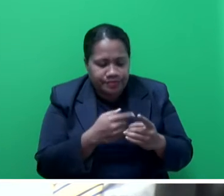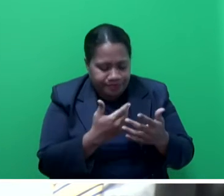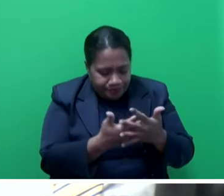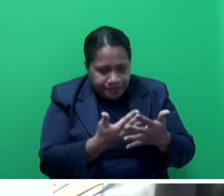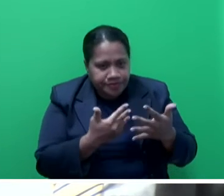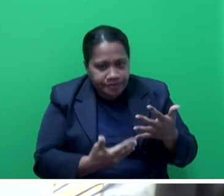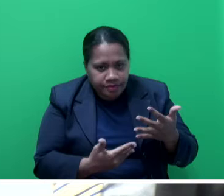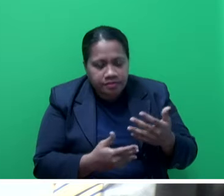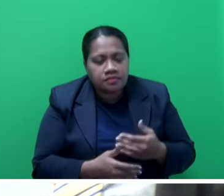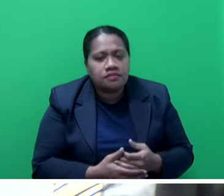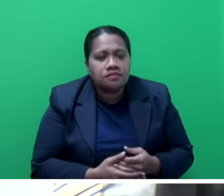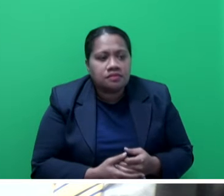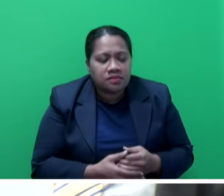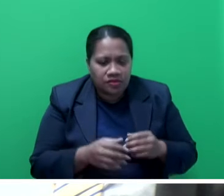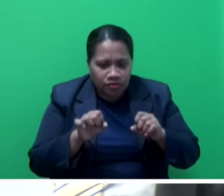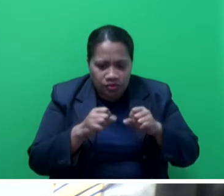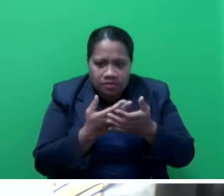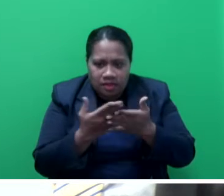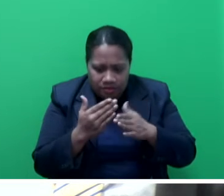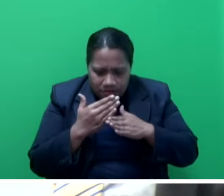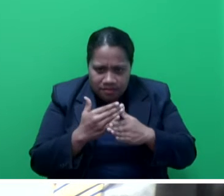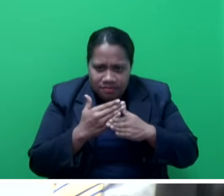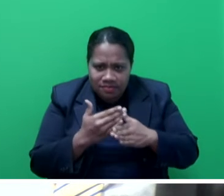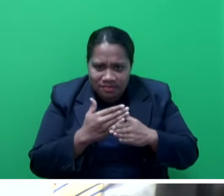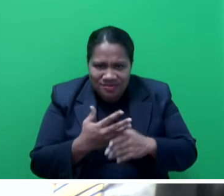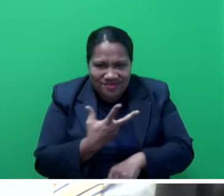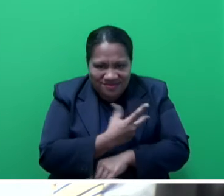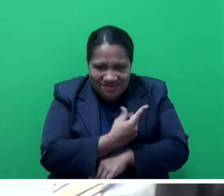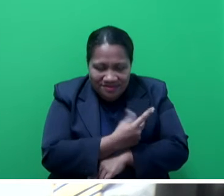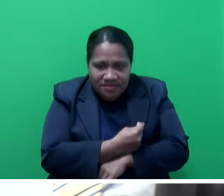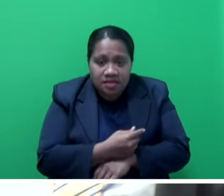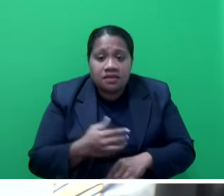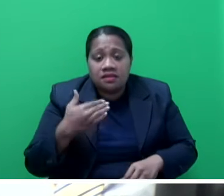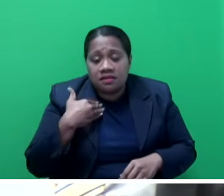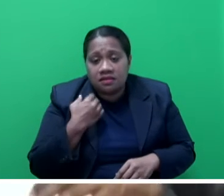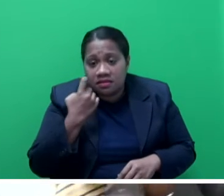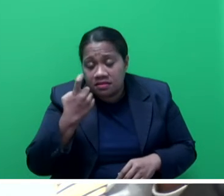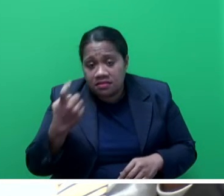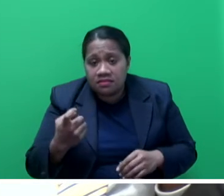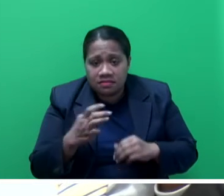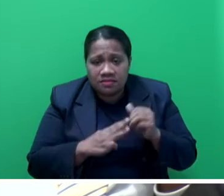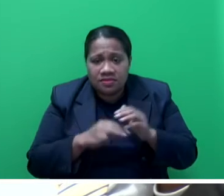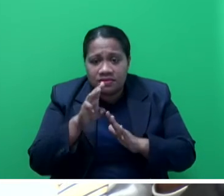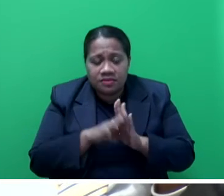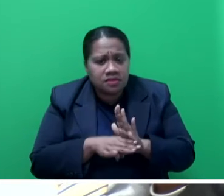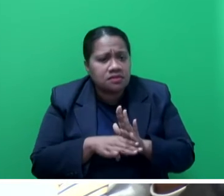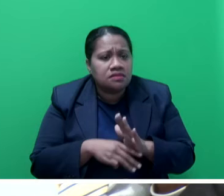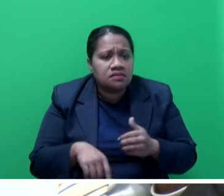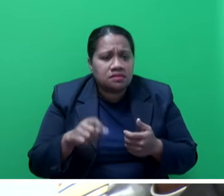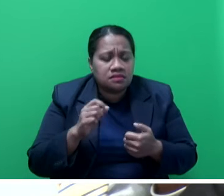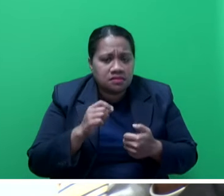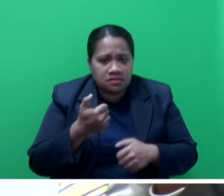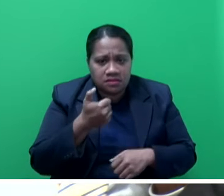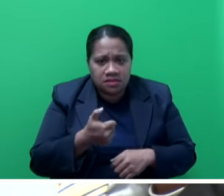chain systems in place, 5, supply chain and healthcare waste management, 6, effective vaccine management, 7, the